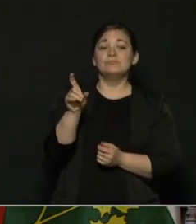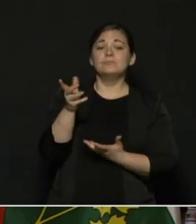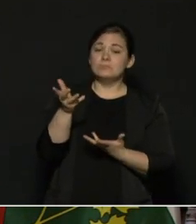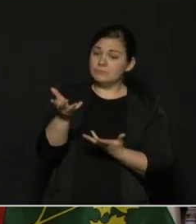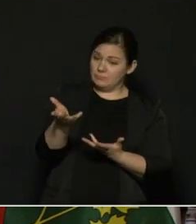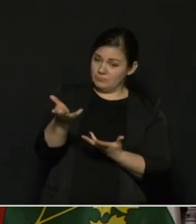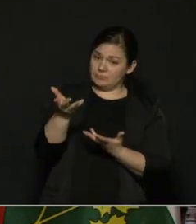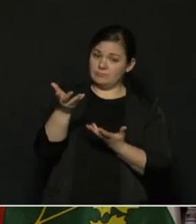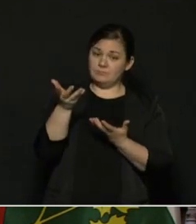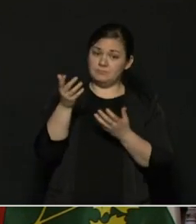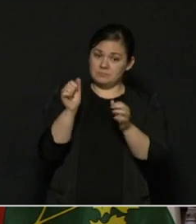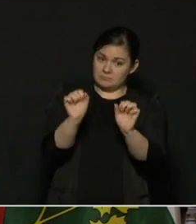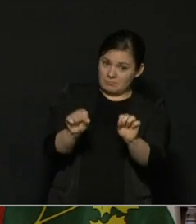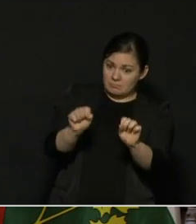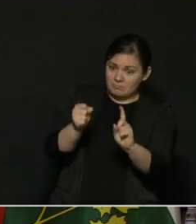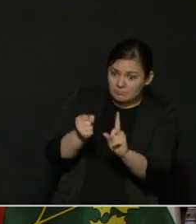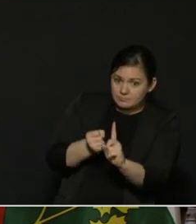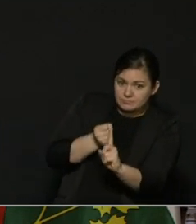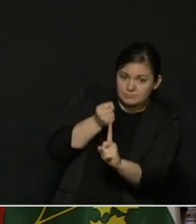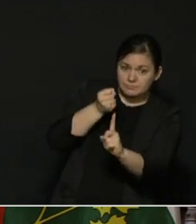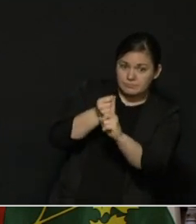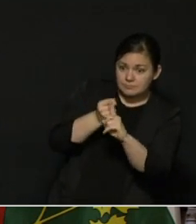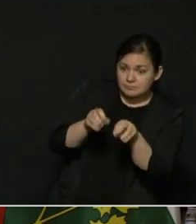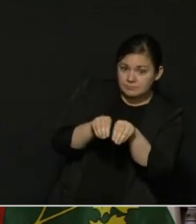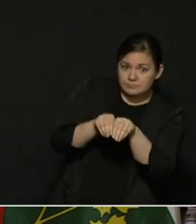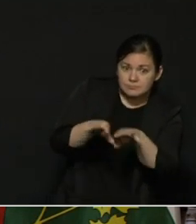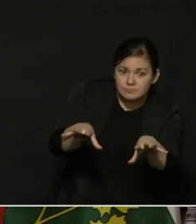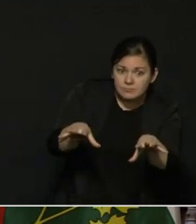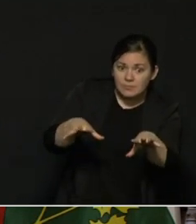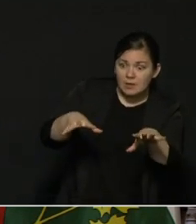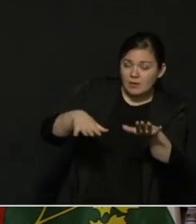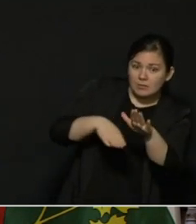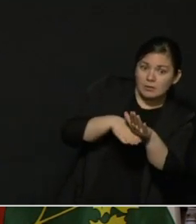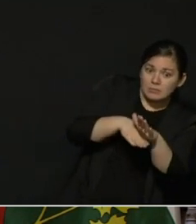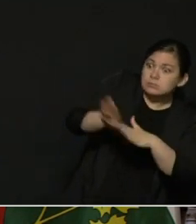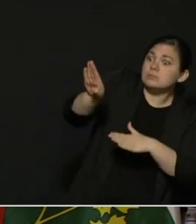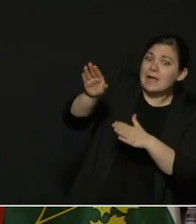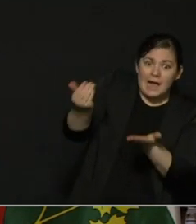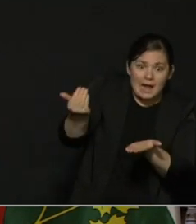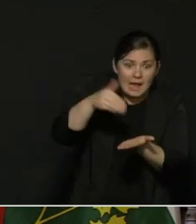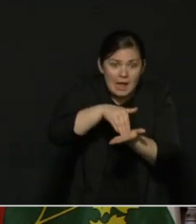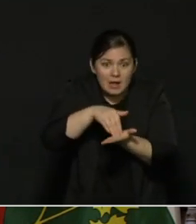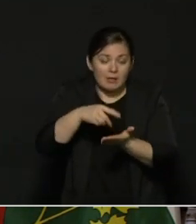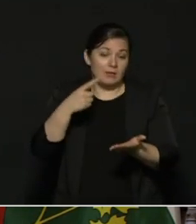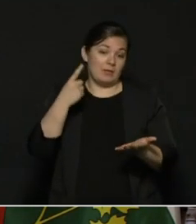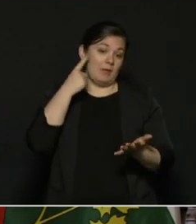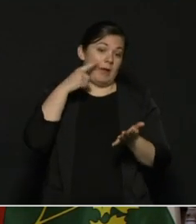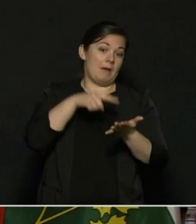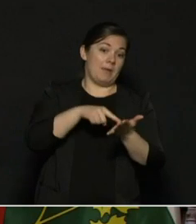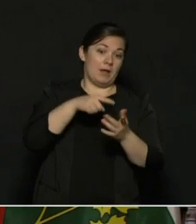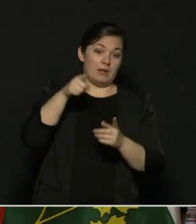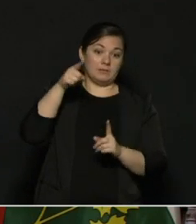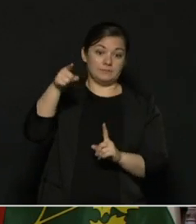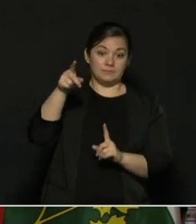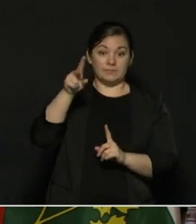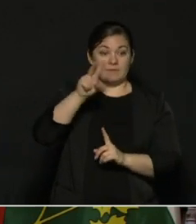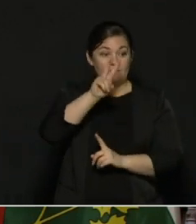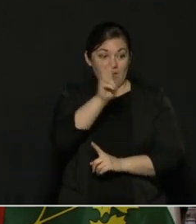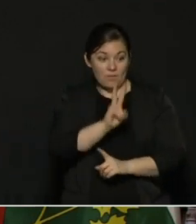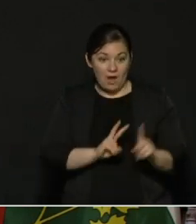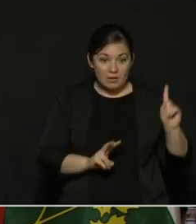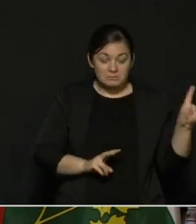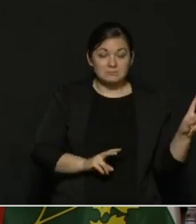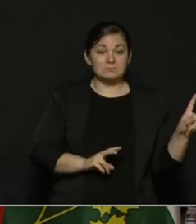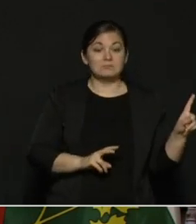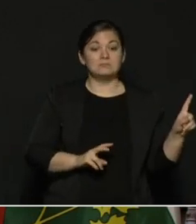reports about it, and I believe a CBC article pointed to a Vancouver individual who did report getting infected